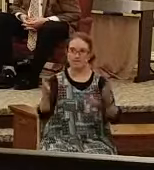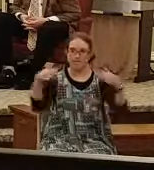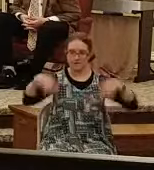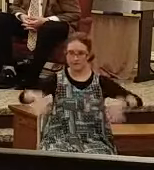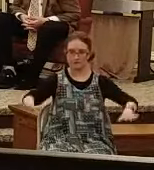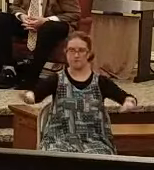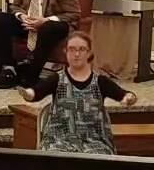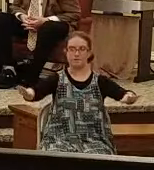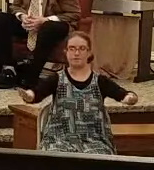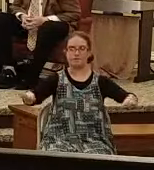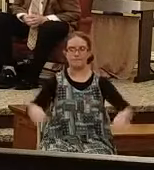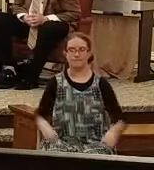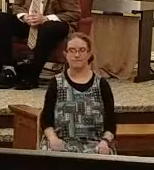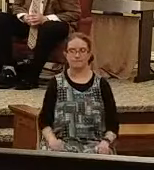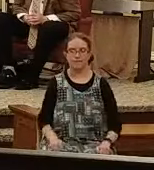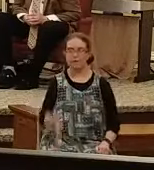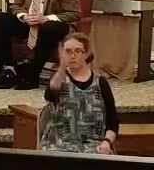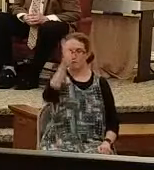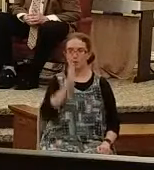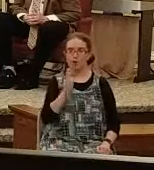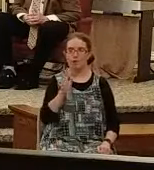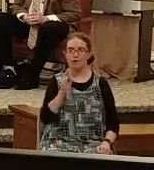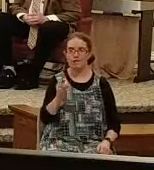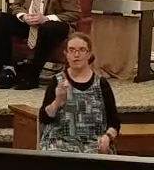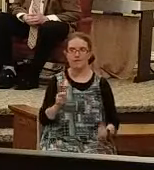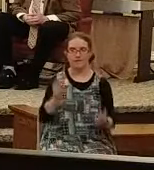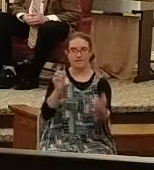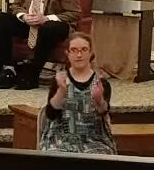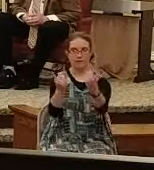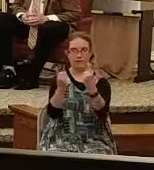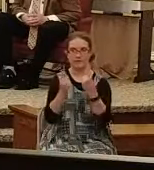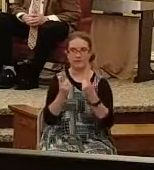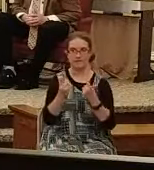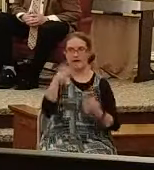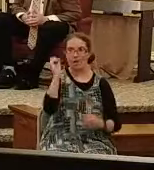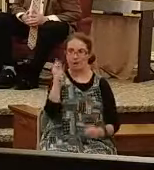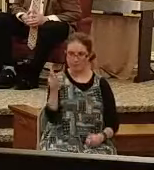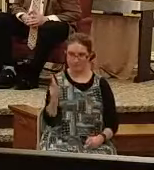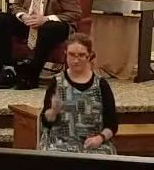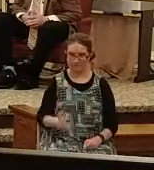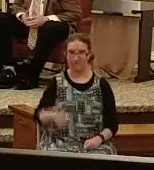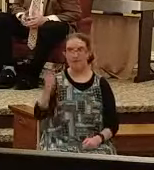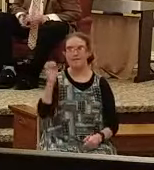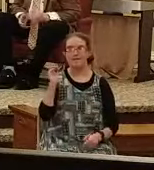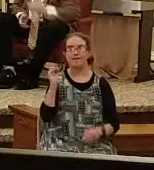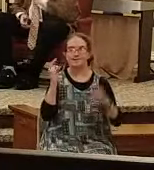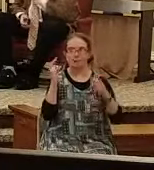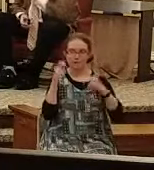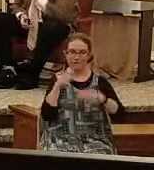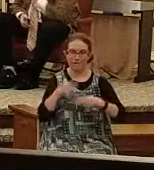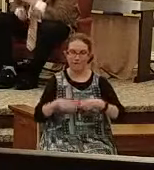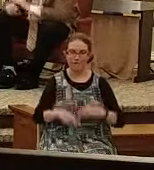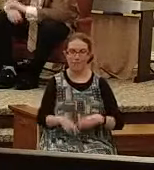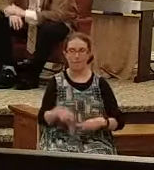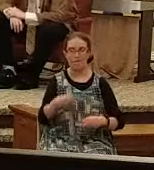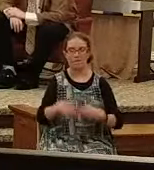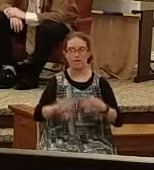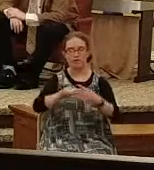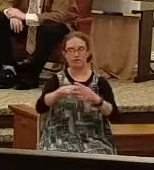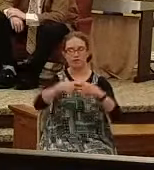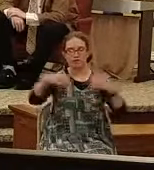that, amen, God himself steps in and says, okay, it's on. The battle